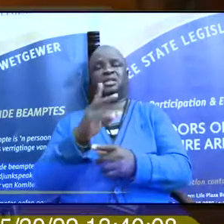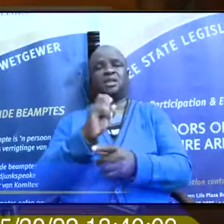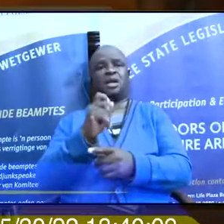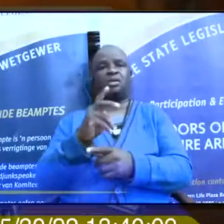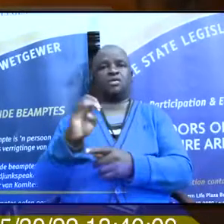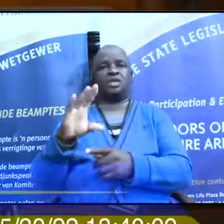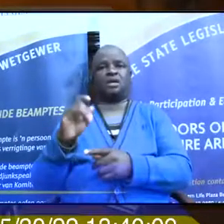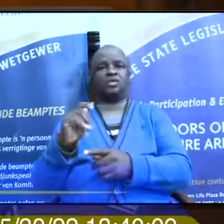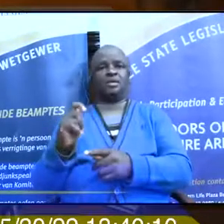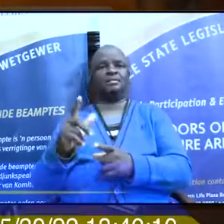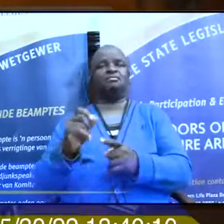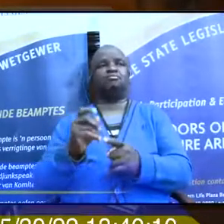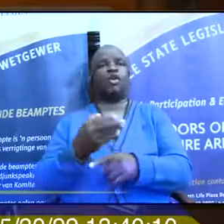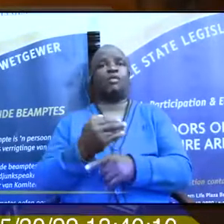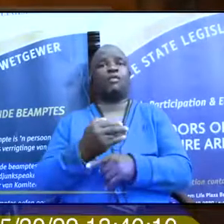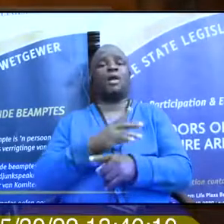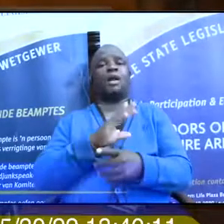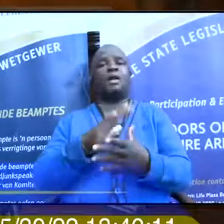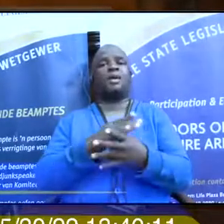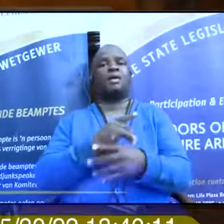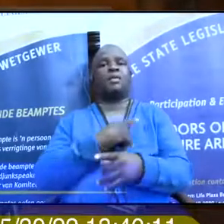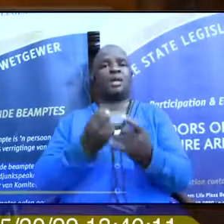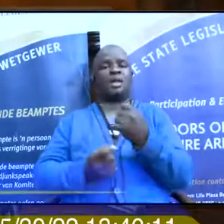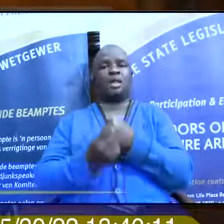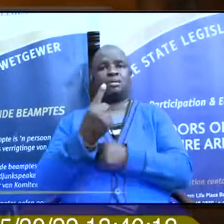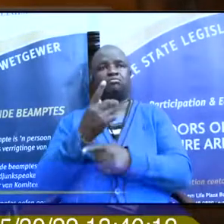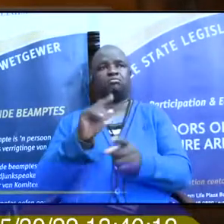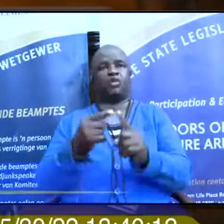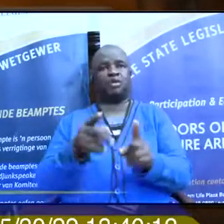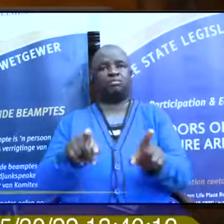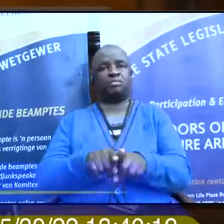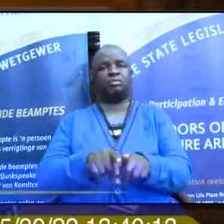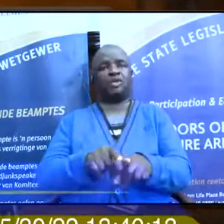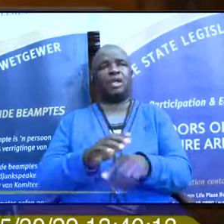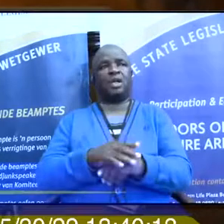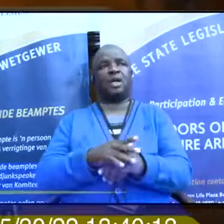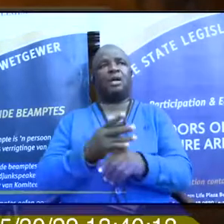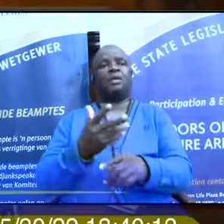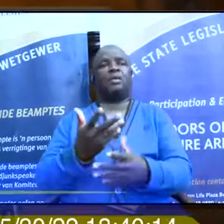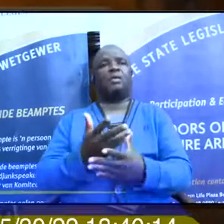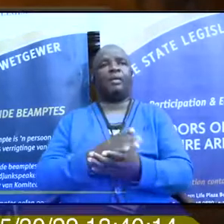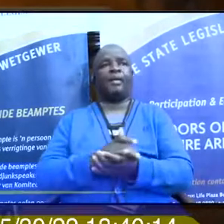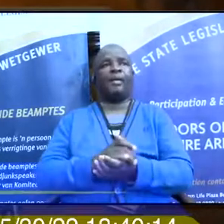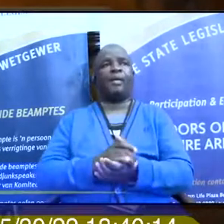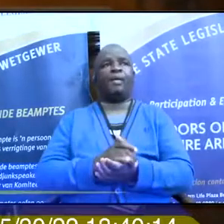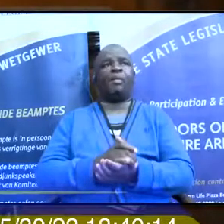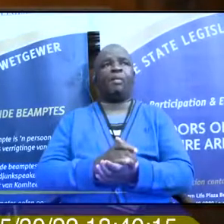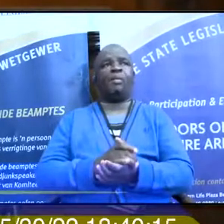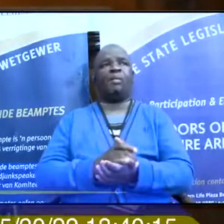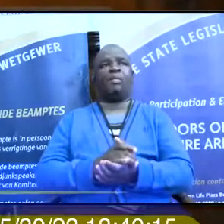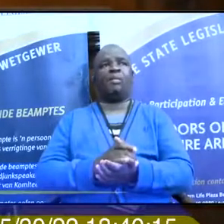a reason why we are raising these things change it is precisely because